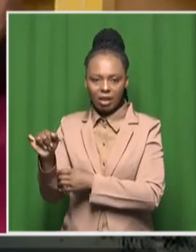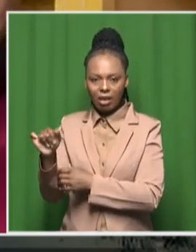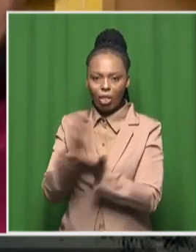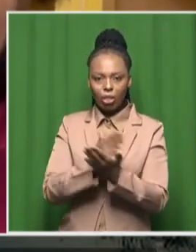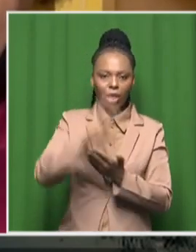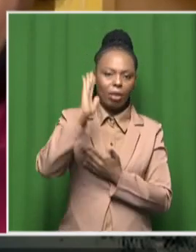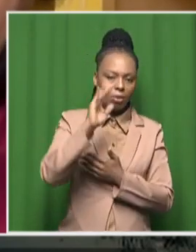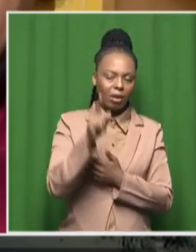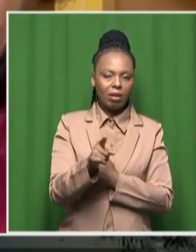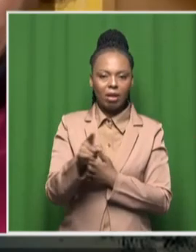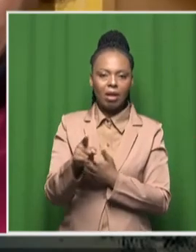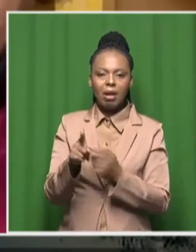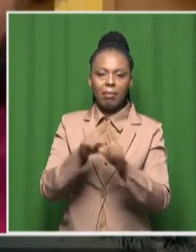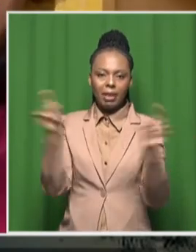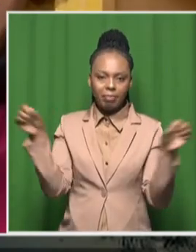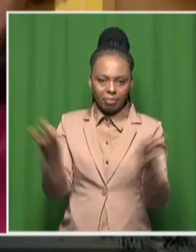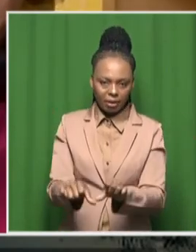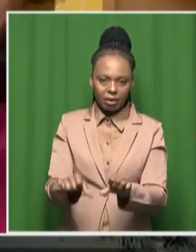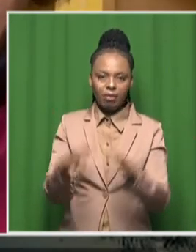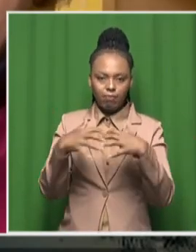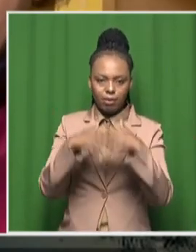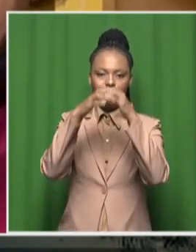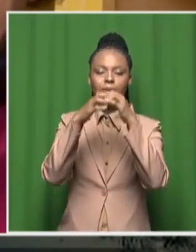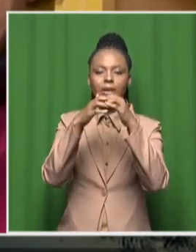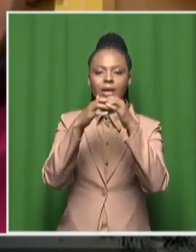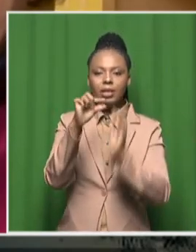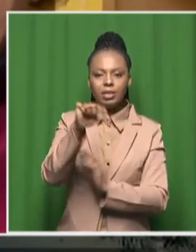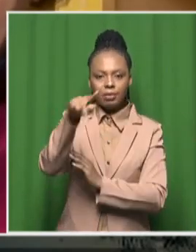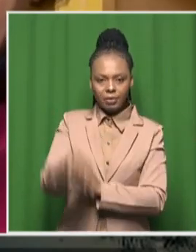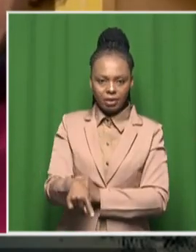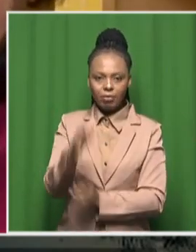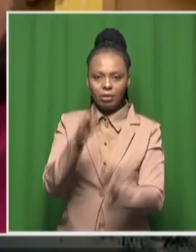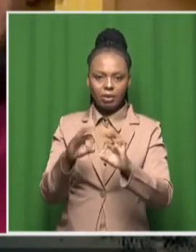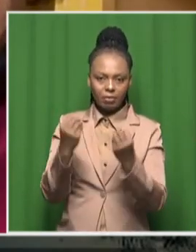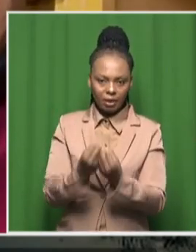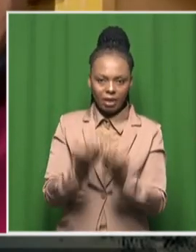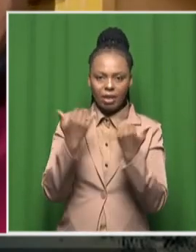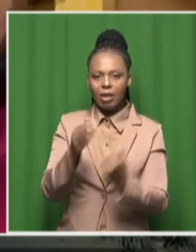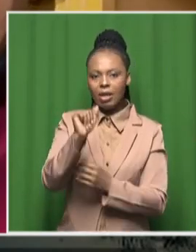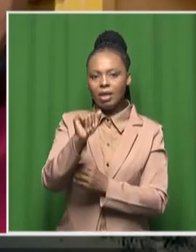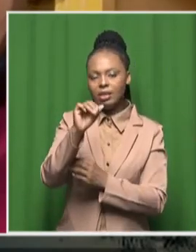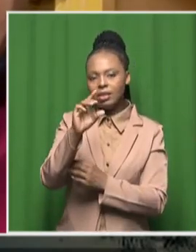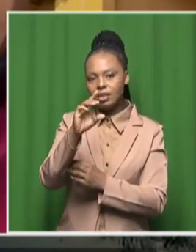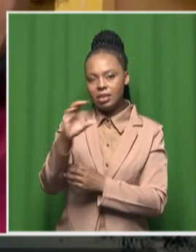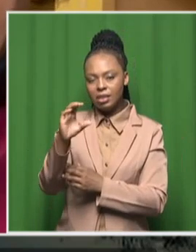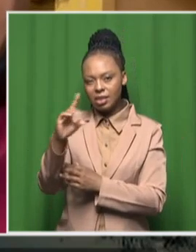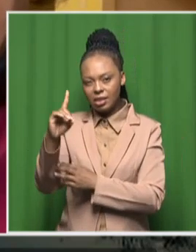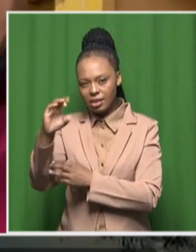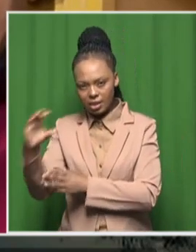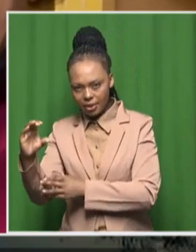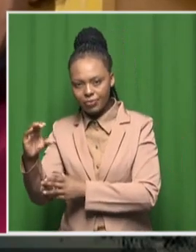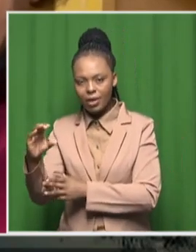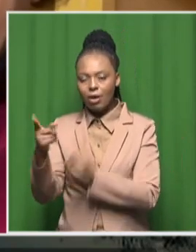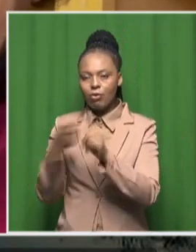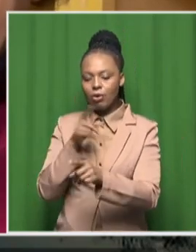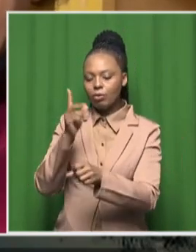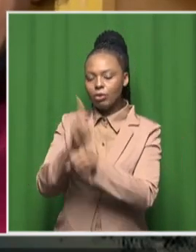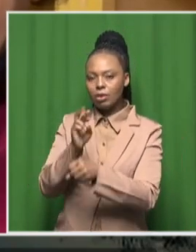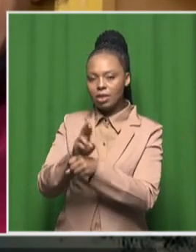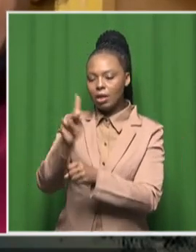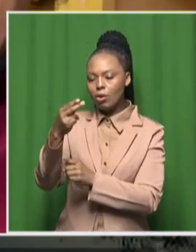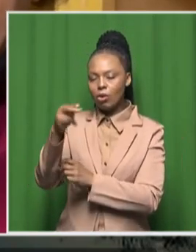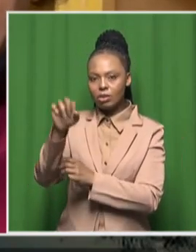even though, well, she bounced back to form the Good Party. We also had the African Democratic Change founded by Dr. Makosi Khoza, and it never saw the light of day. So what